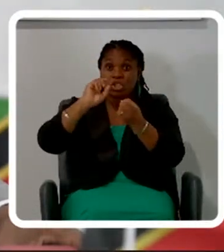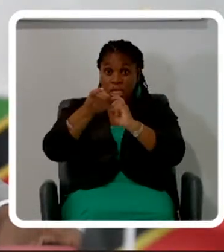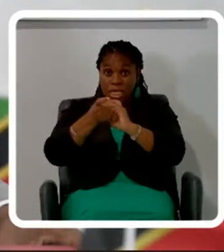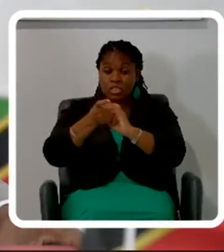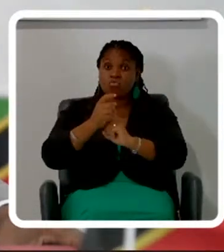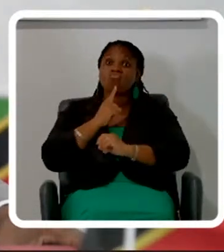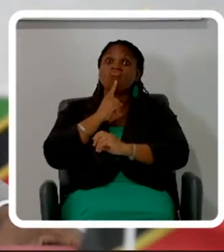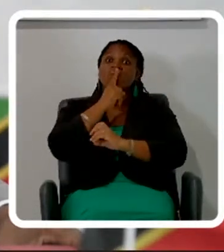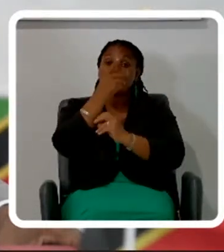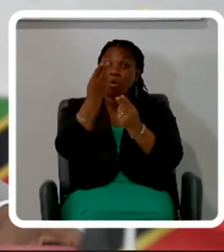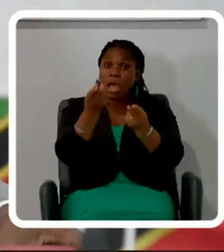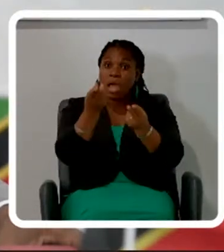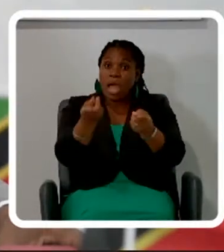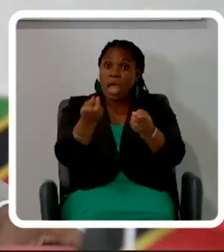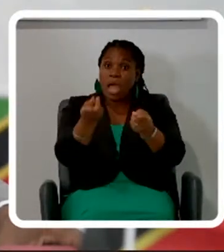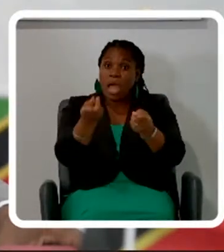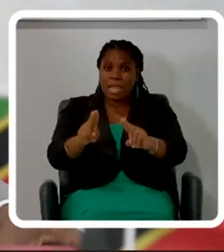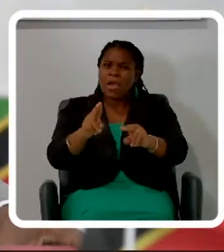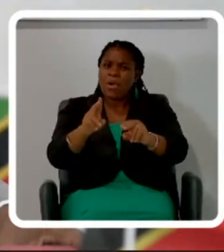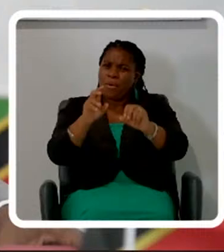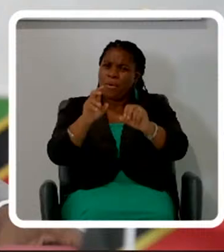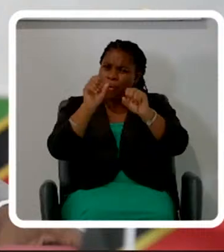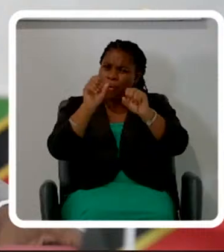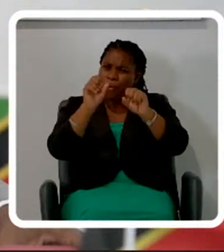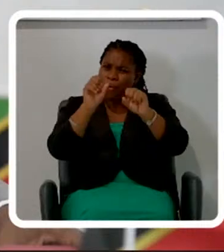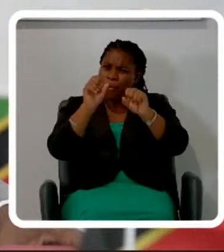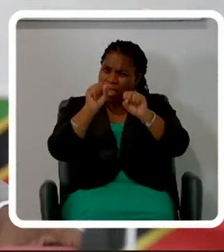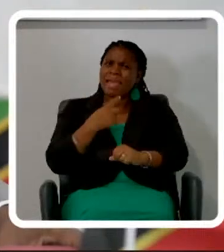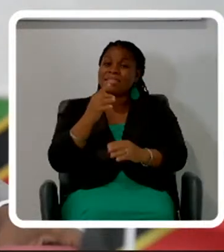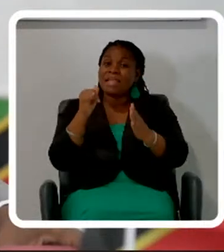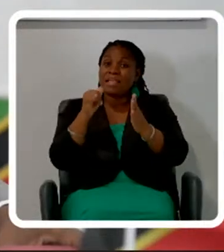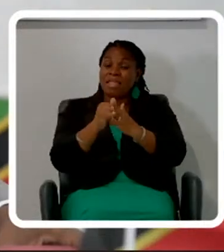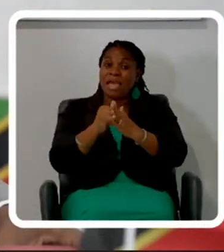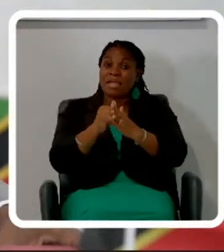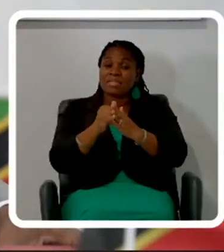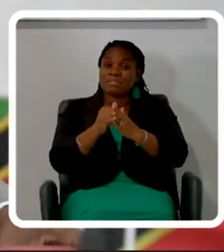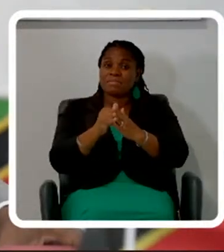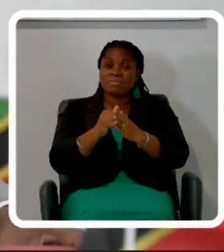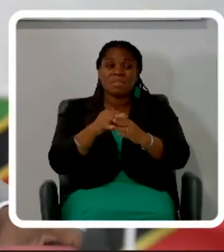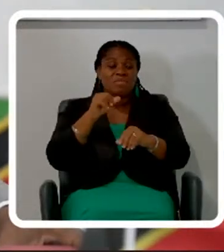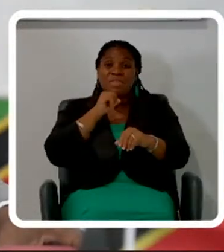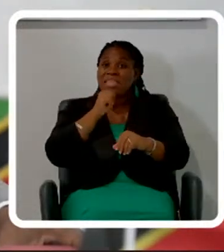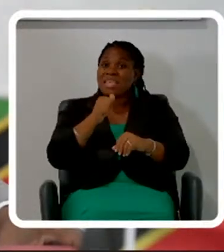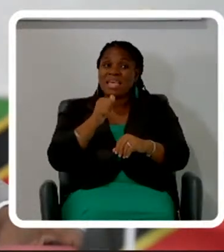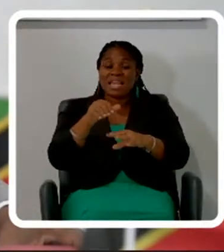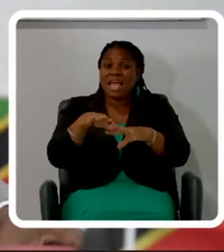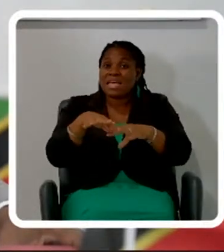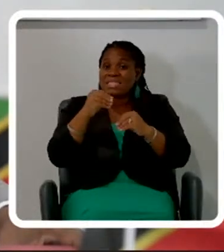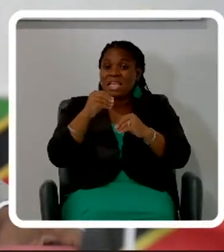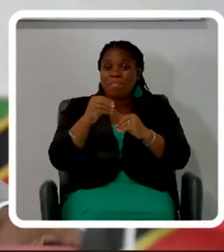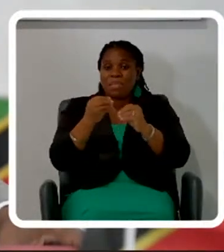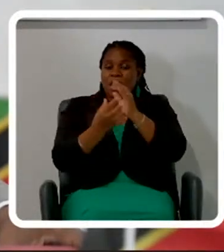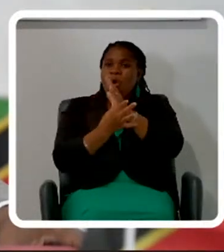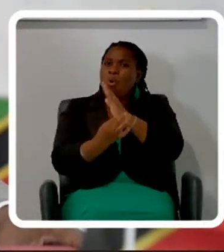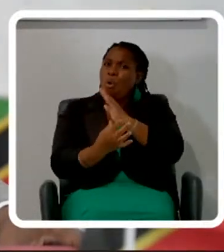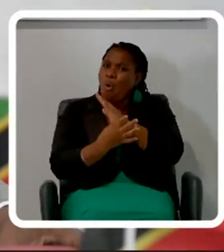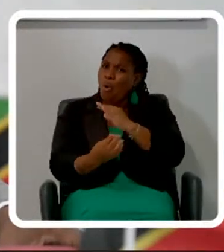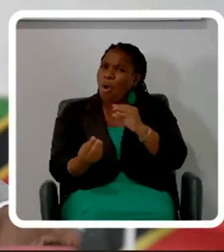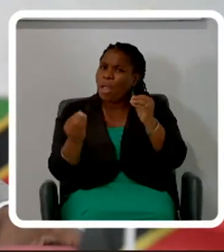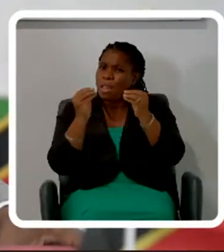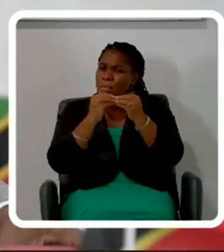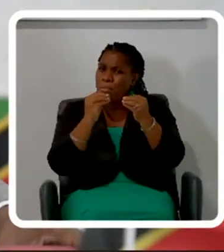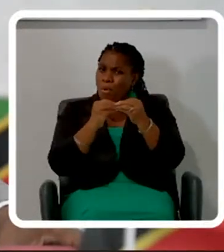are saying the SIDS that we can't accept this fossil fuel anymore, and it's resonating. And we